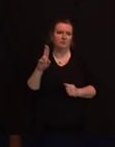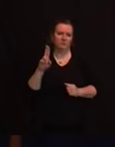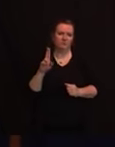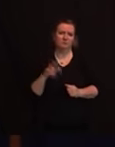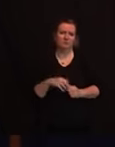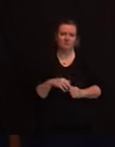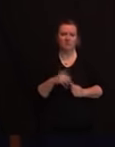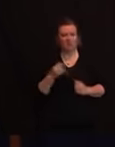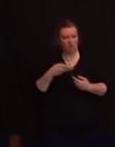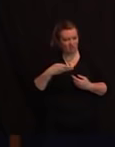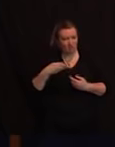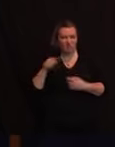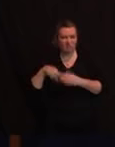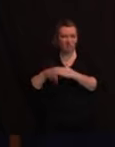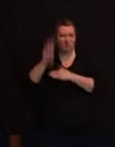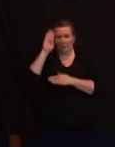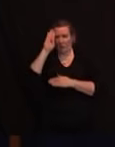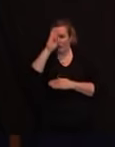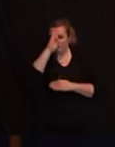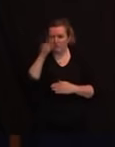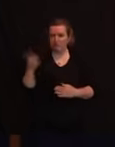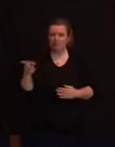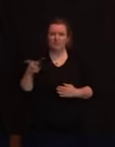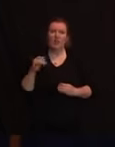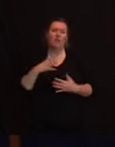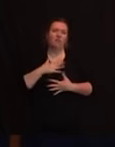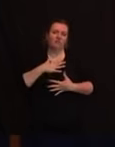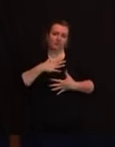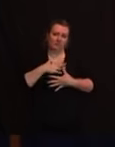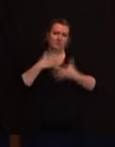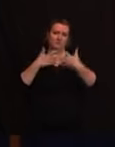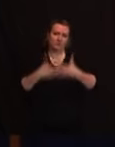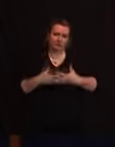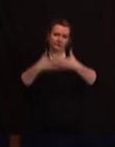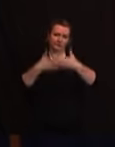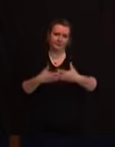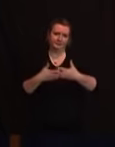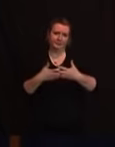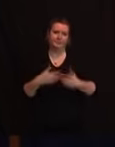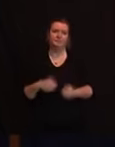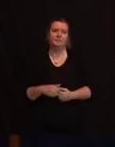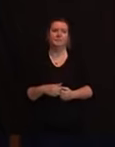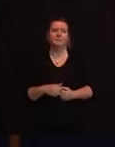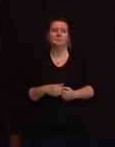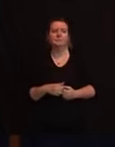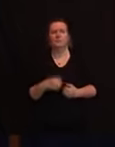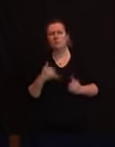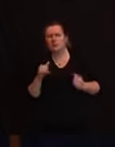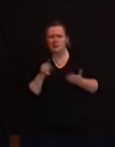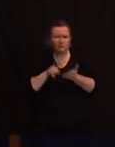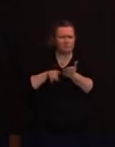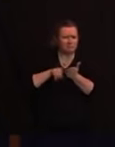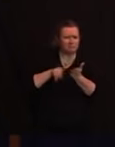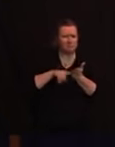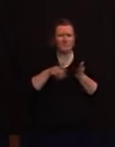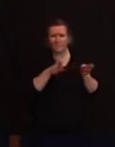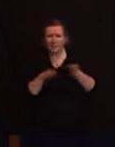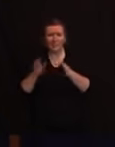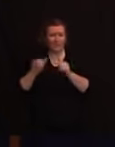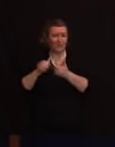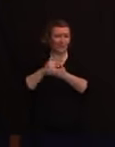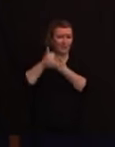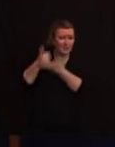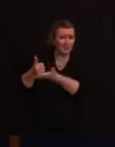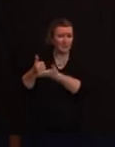on ventilators. We continue to work on a plan to address challenges in our long-term care facilities. This is a